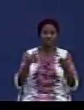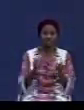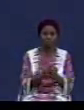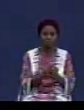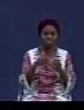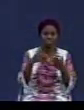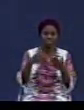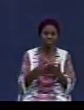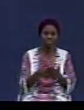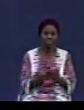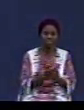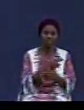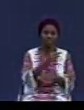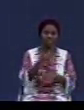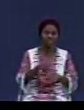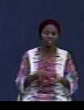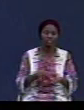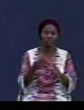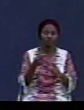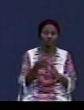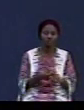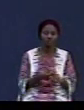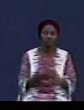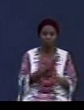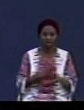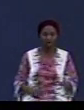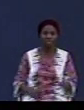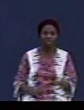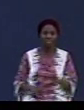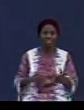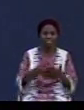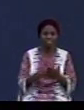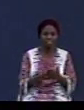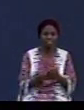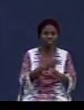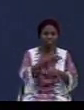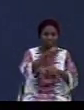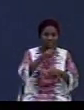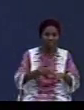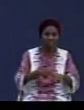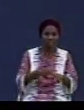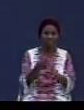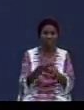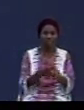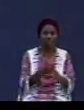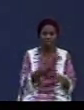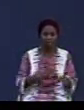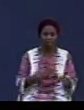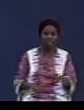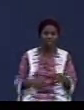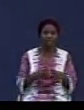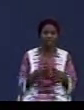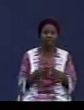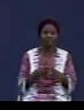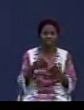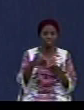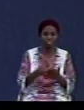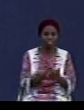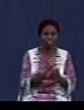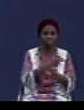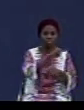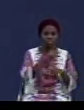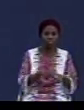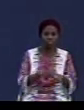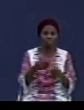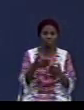nature from Christ. New nature from Christ. New